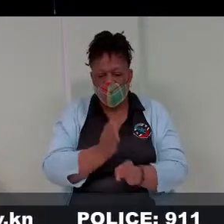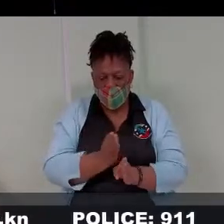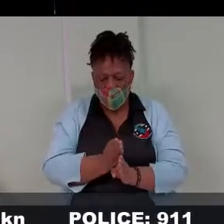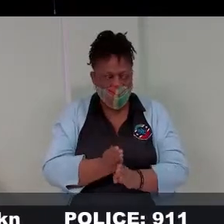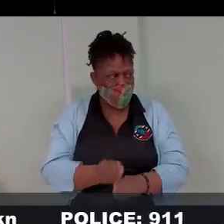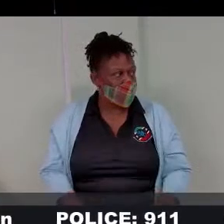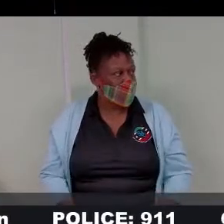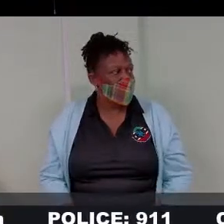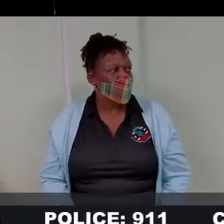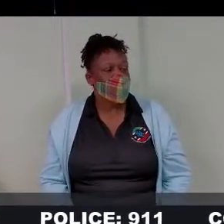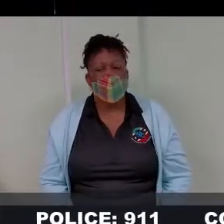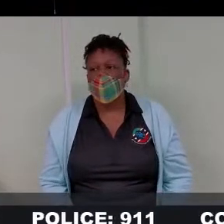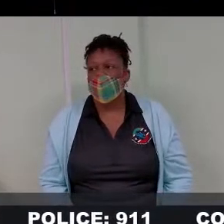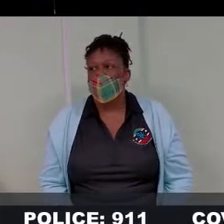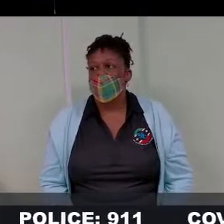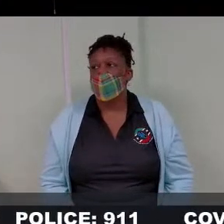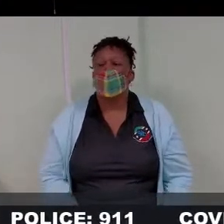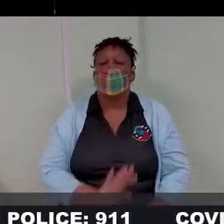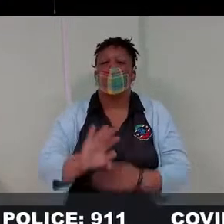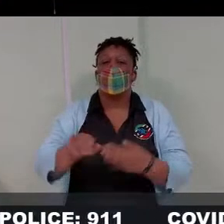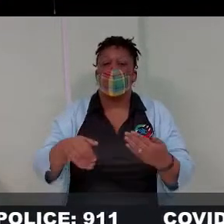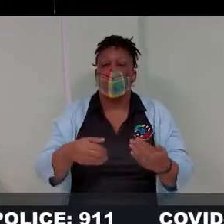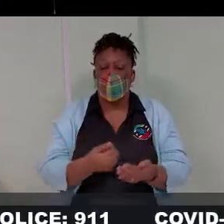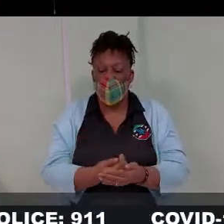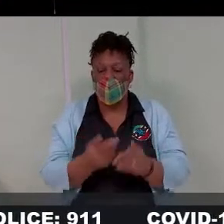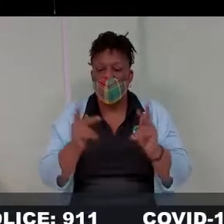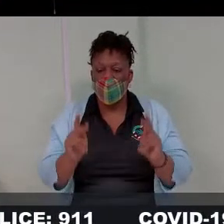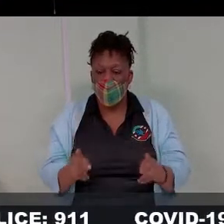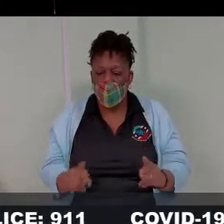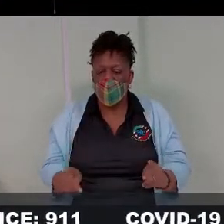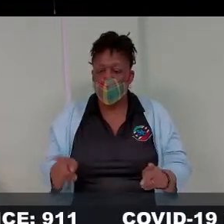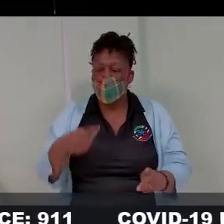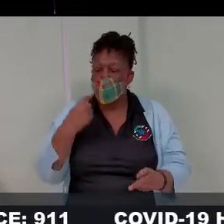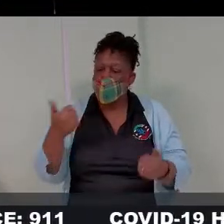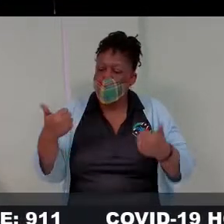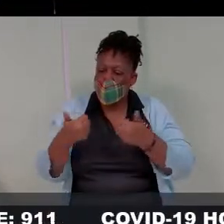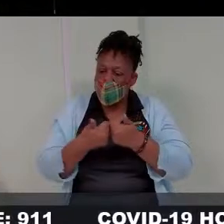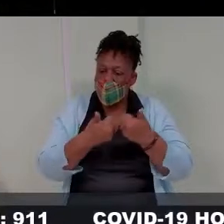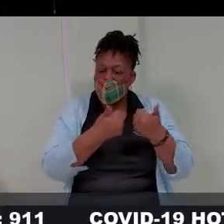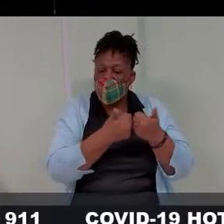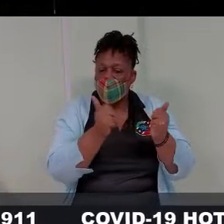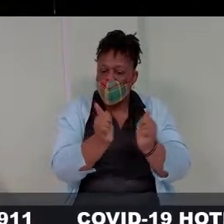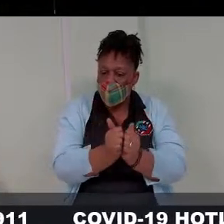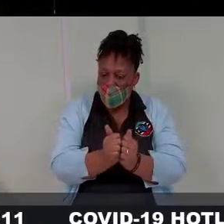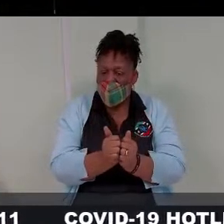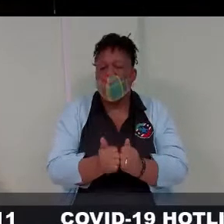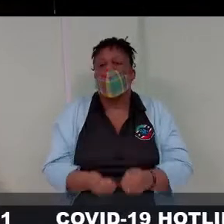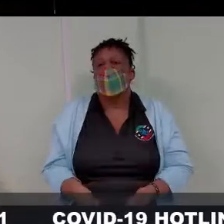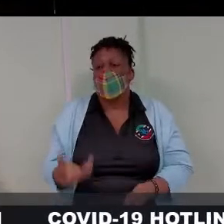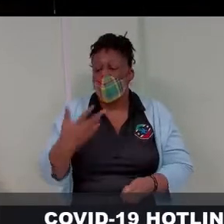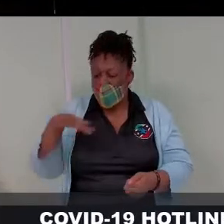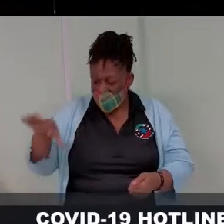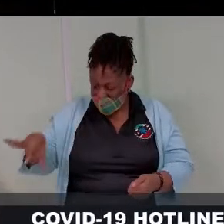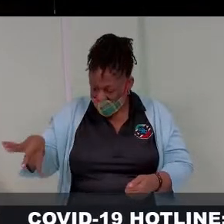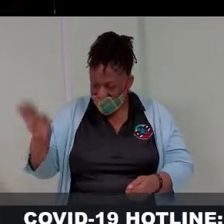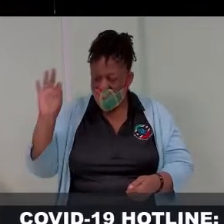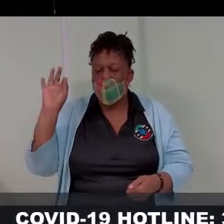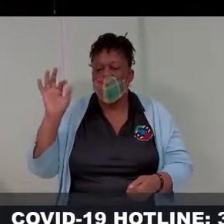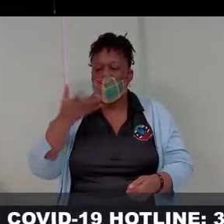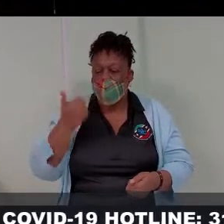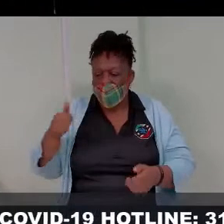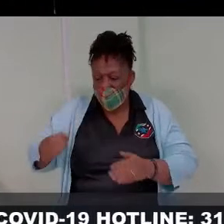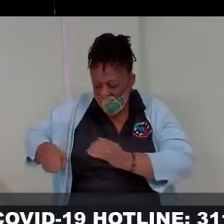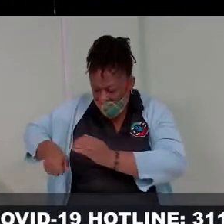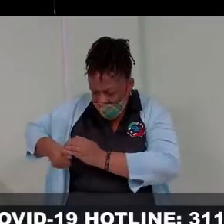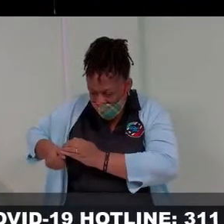everyone who came into possible contact, they were identified and quarantined. And so we